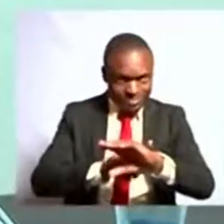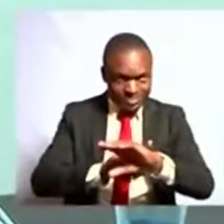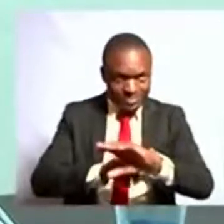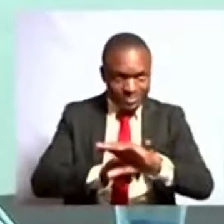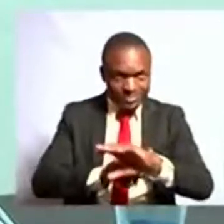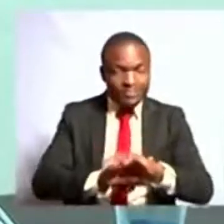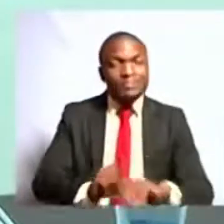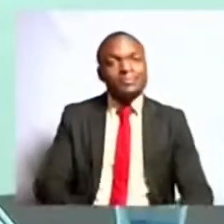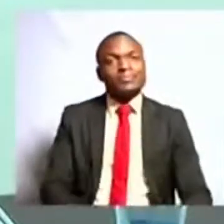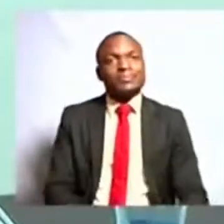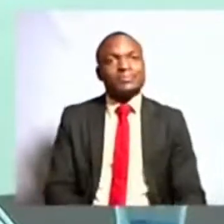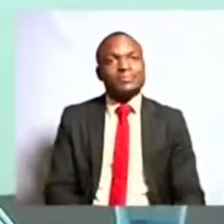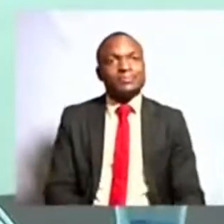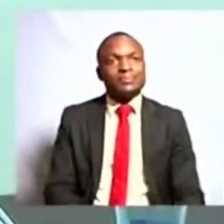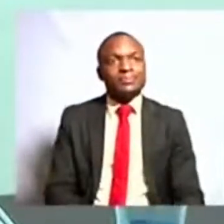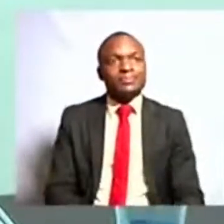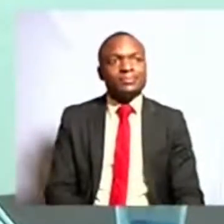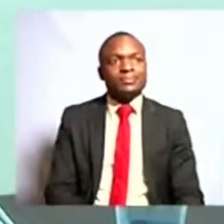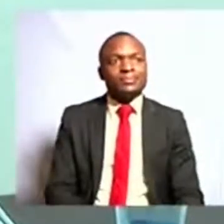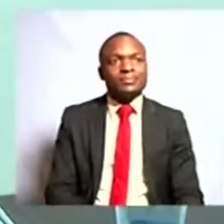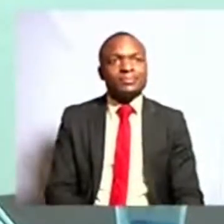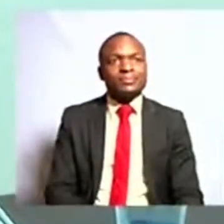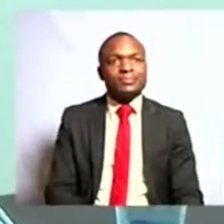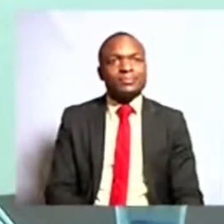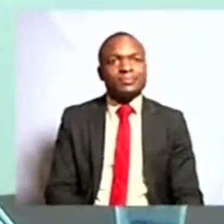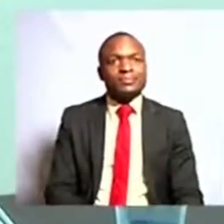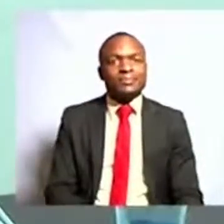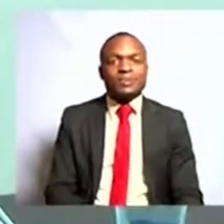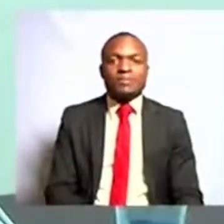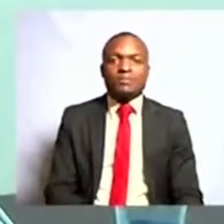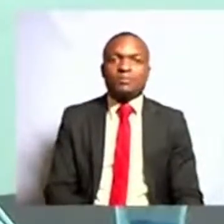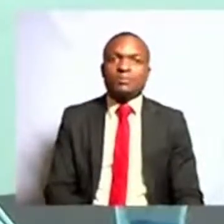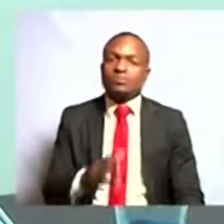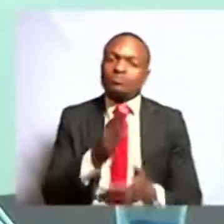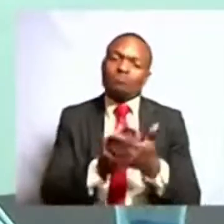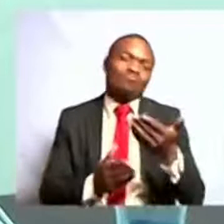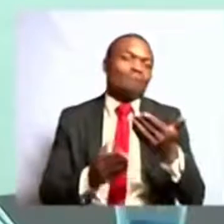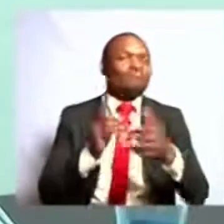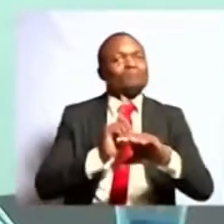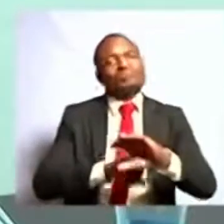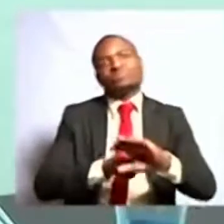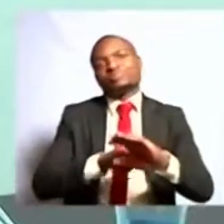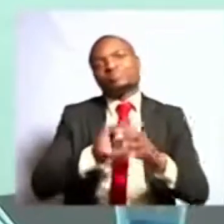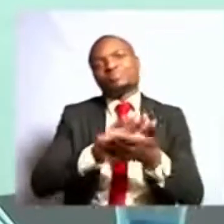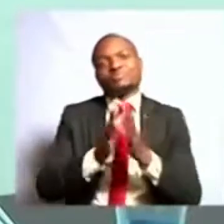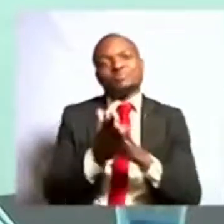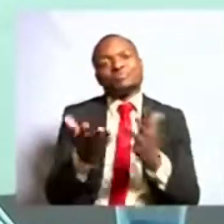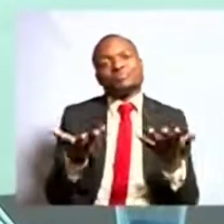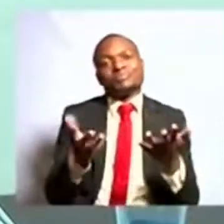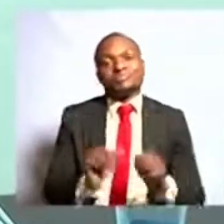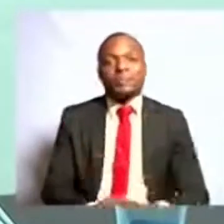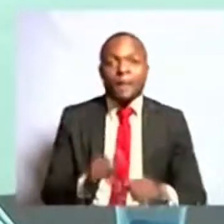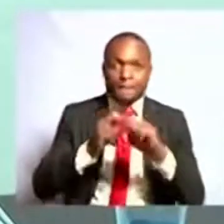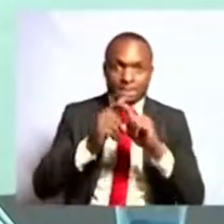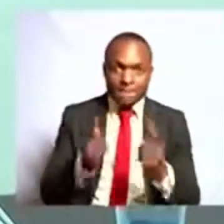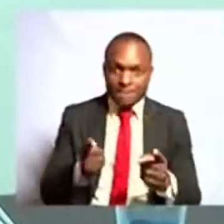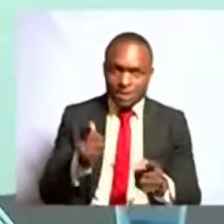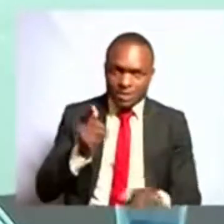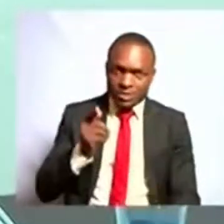not that it becomes sometimes it is only